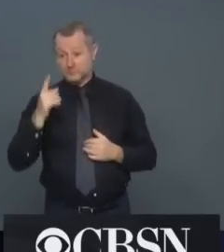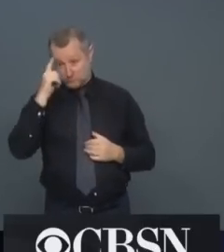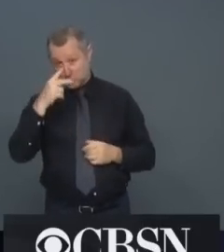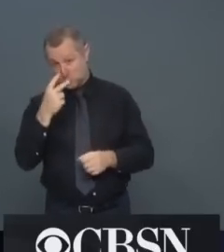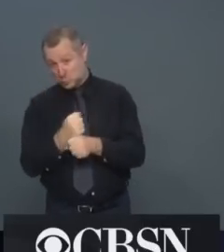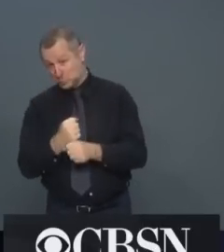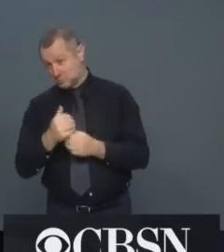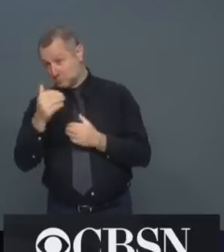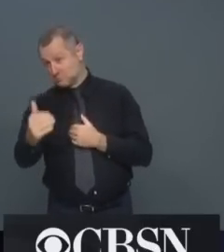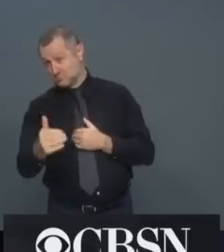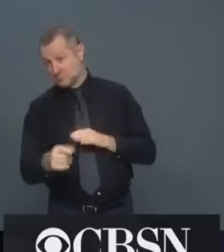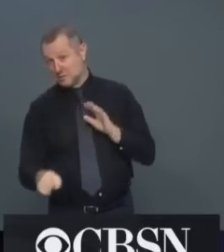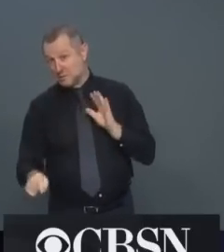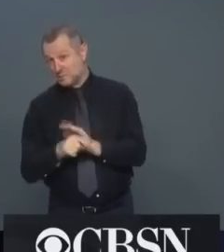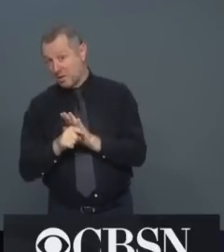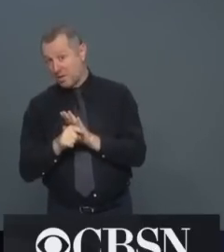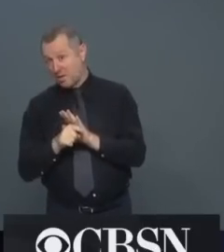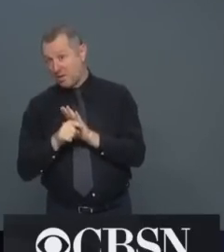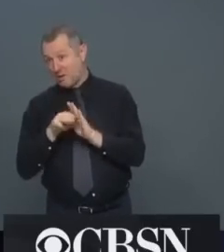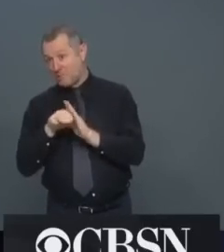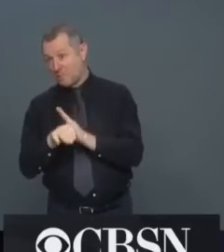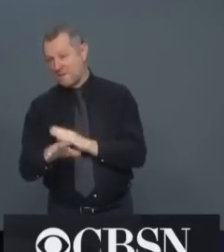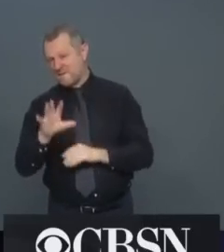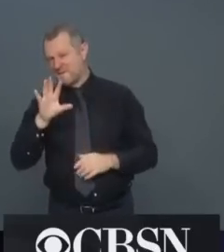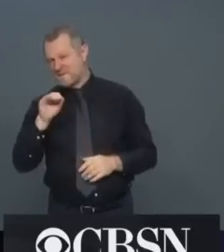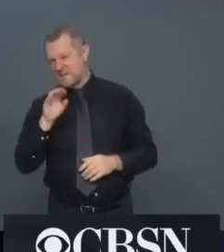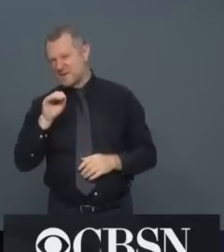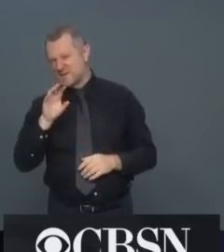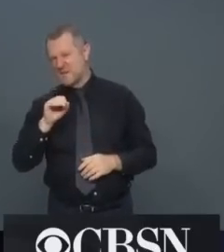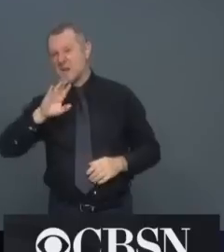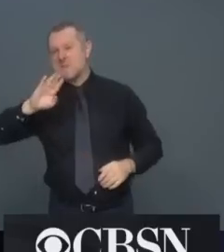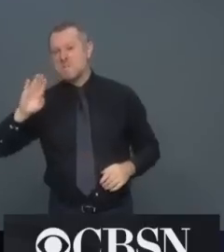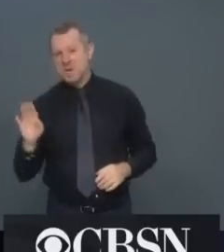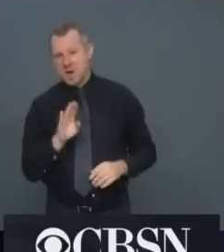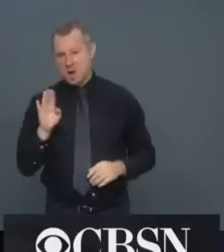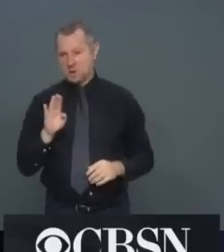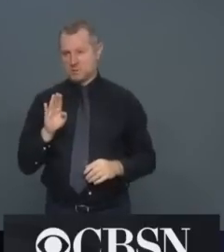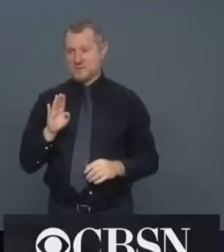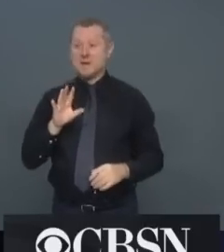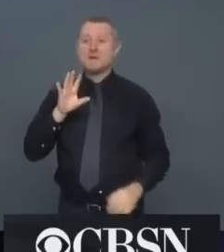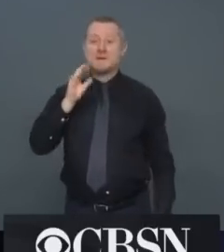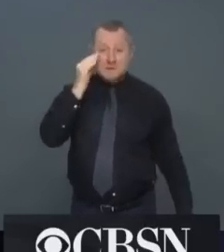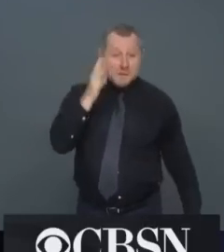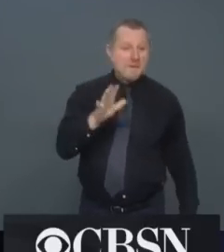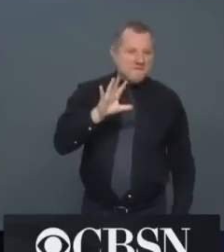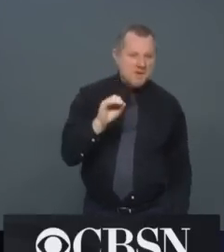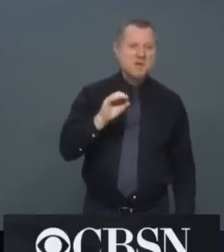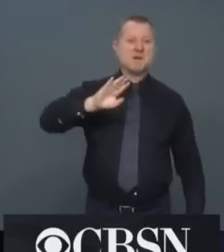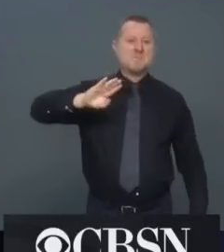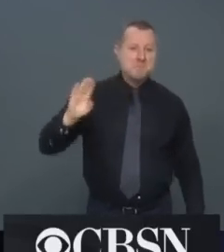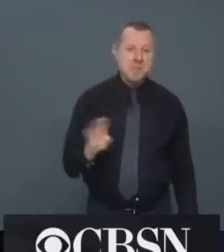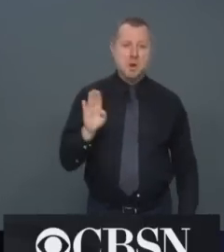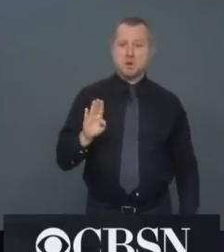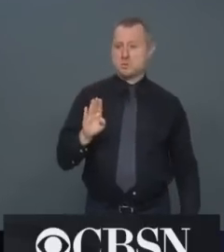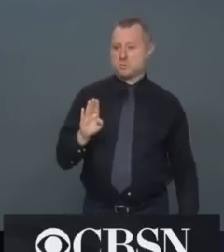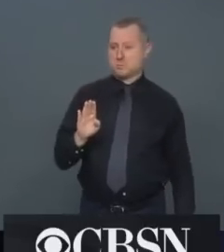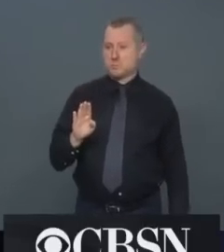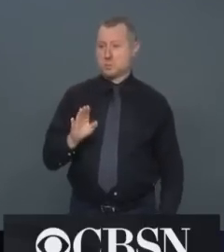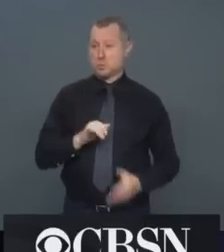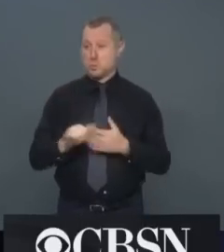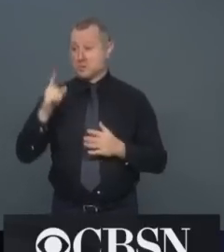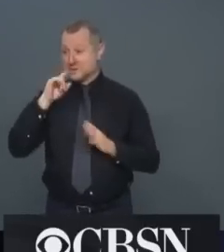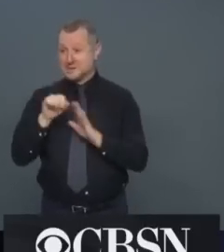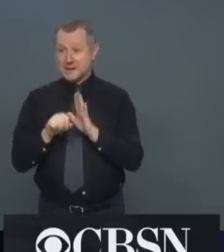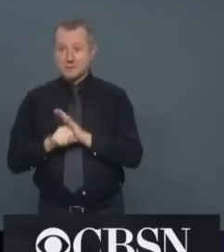billion. $50 billion, okay? It's about 30 for New York State. It's